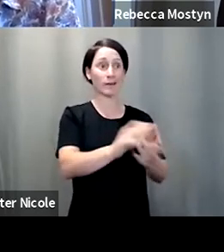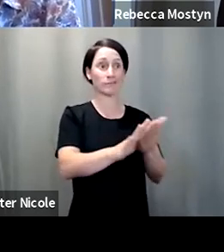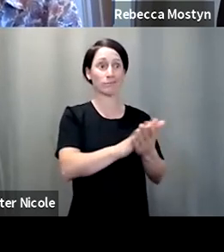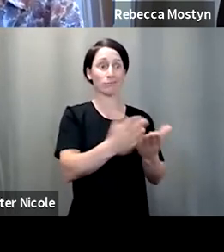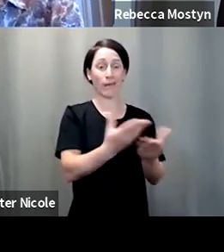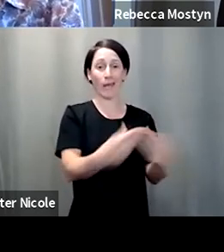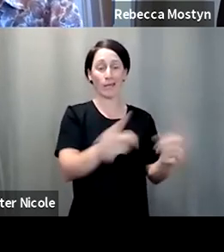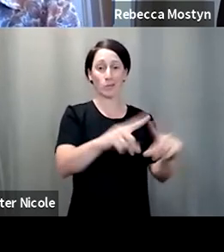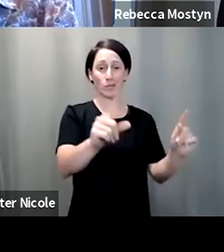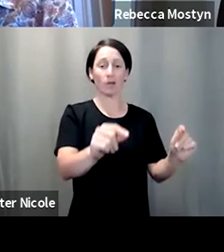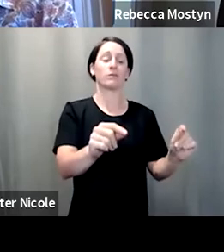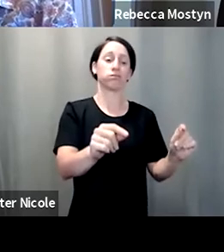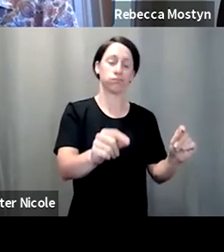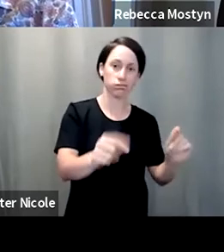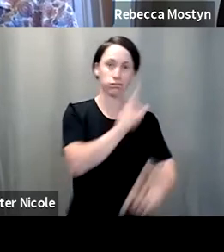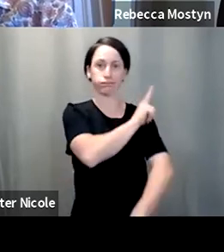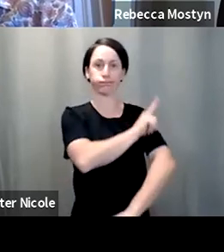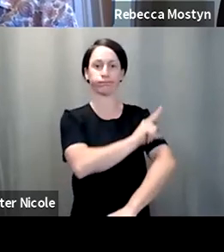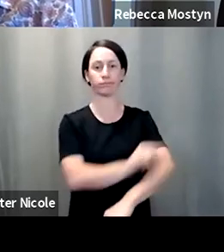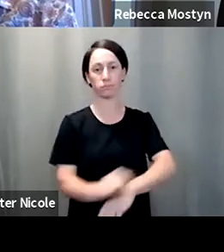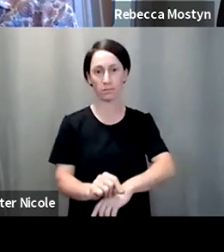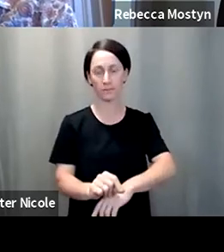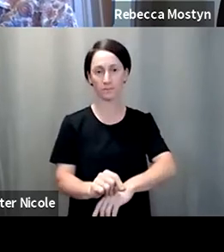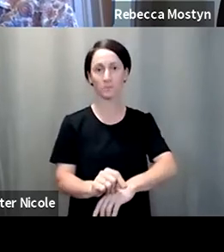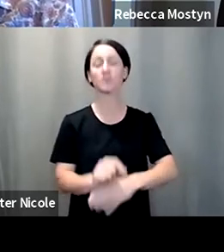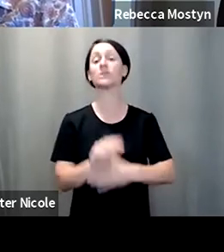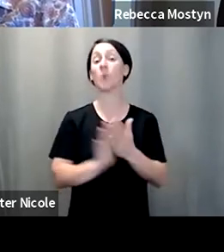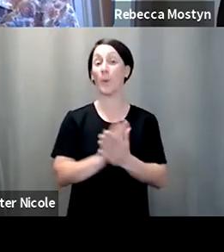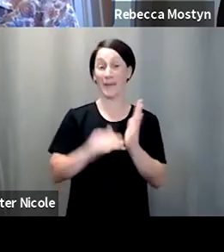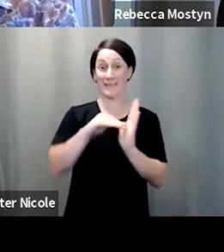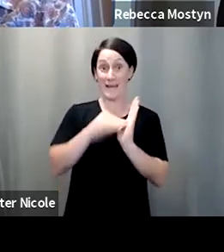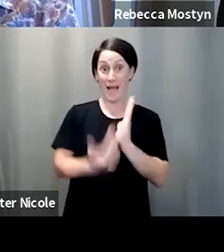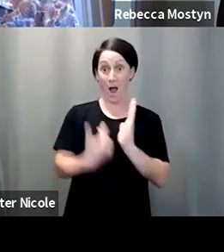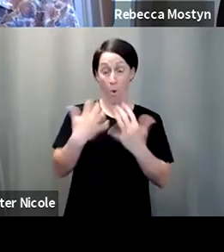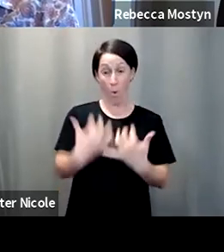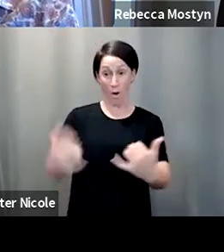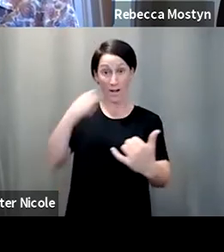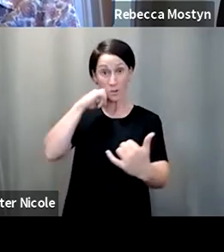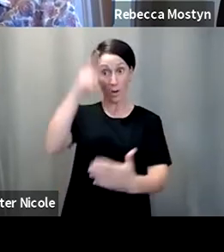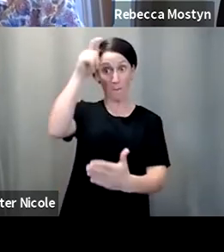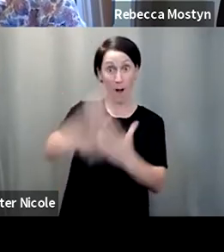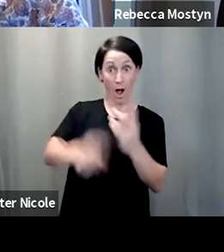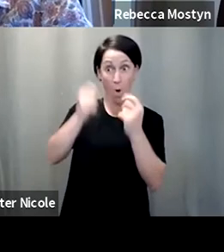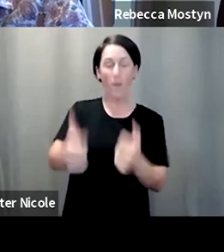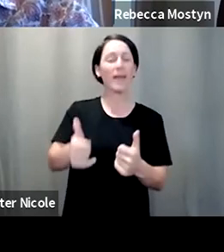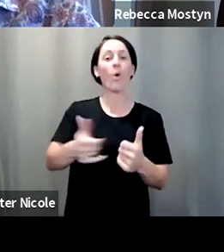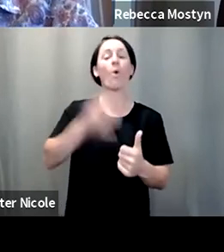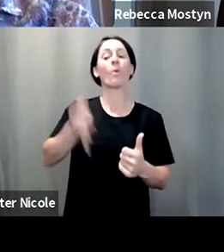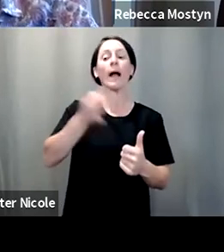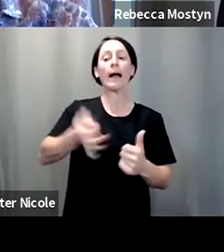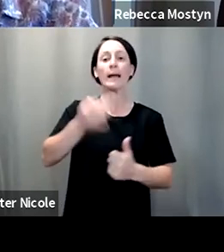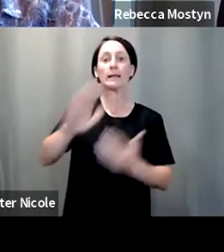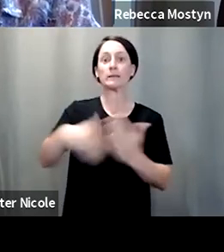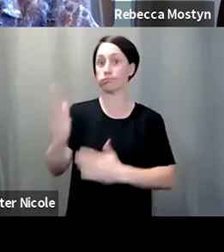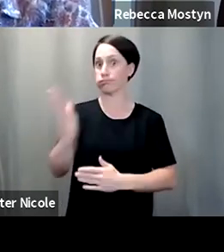audience confidence, and how it's playing out in terms of what audiences are prioritizing in terms of their decision making right now. We are